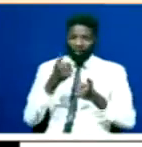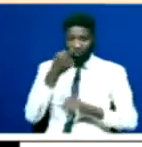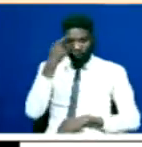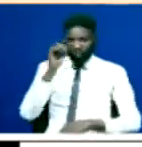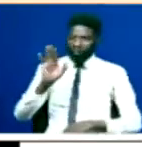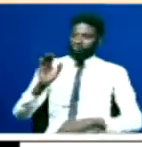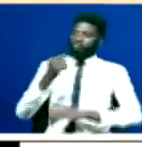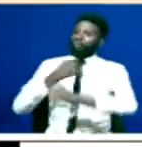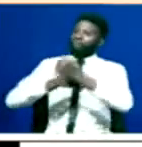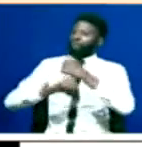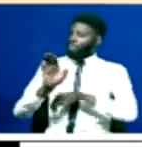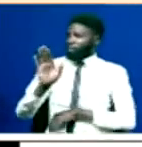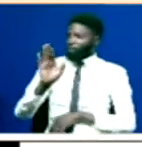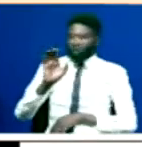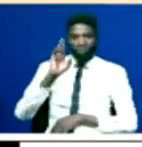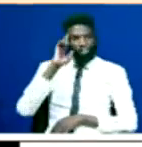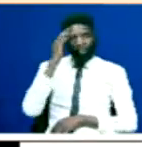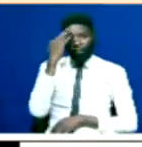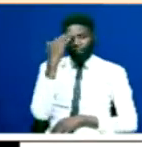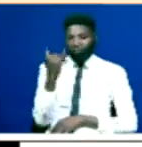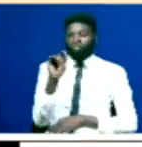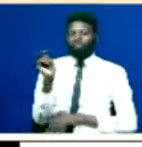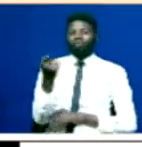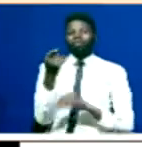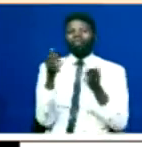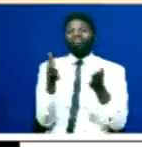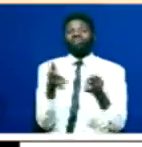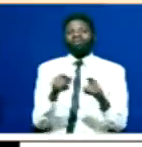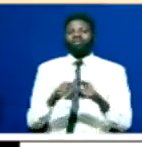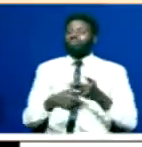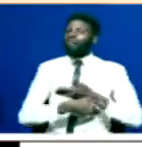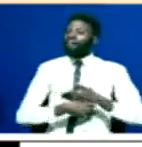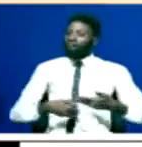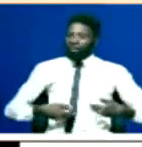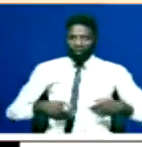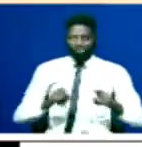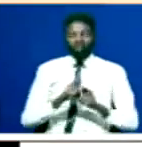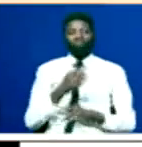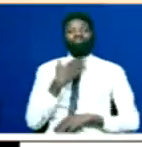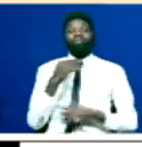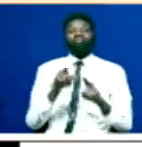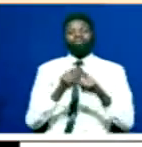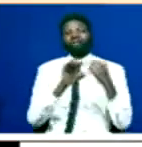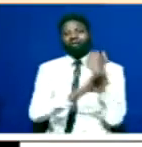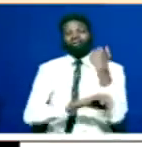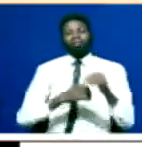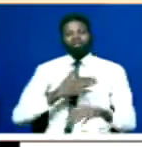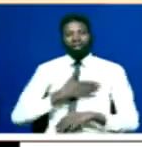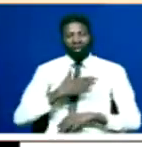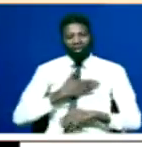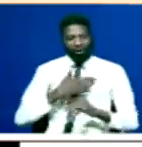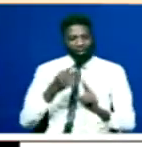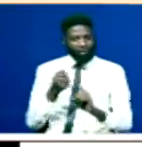actions is the reason why Kenya today is hungry and yet he wants to terrorize our country I want to tell